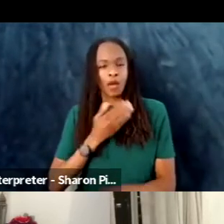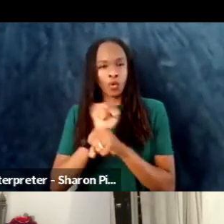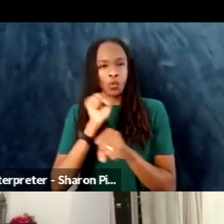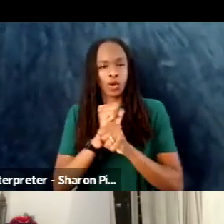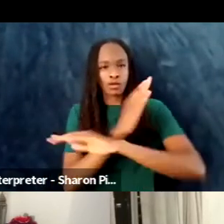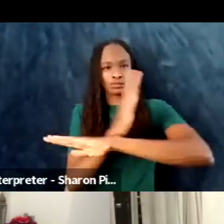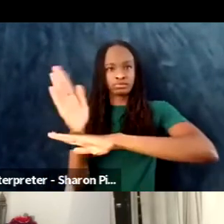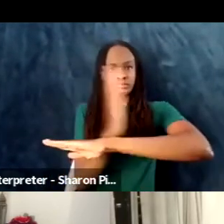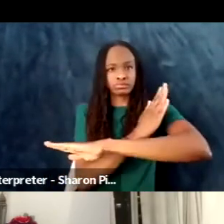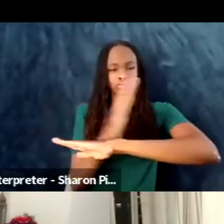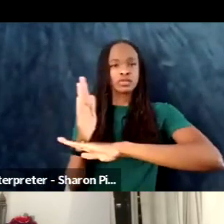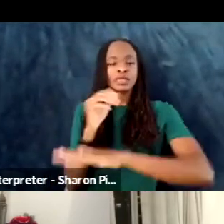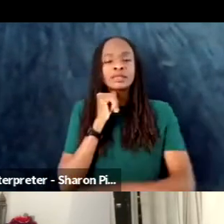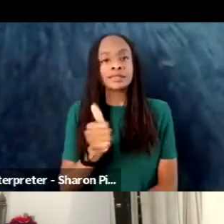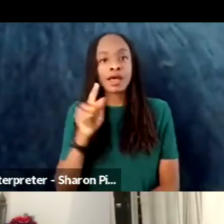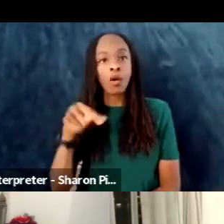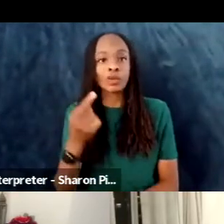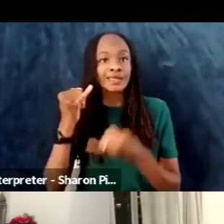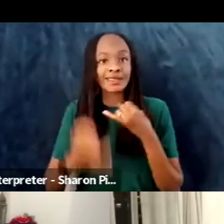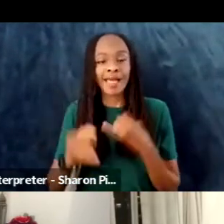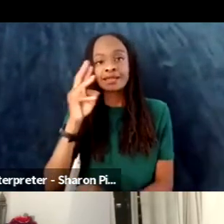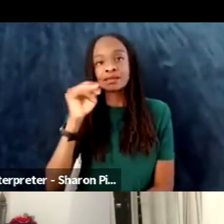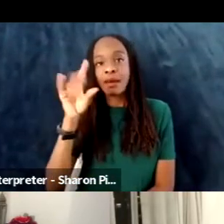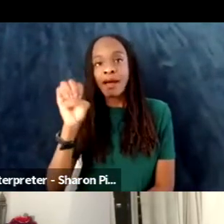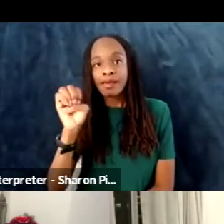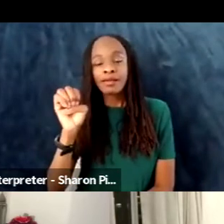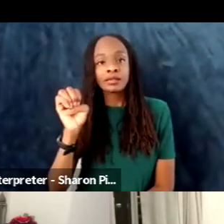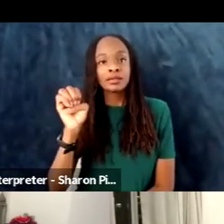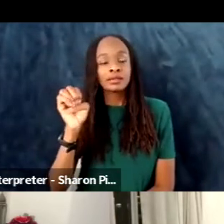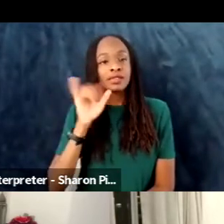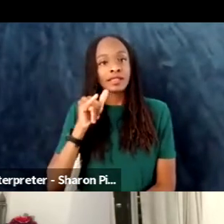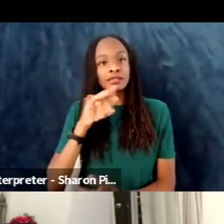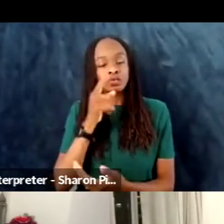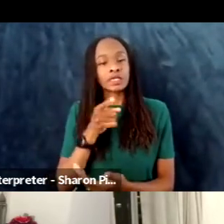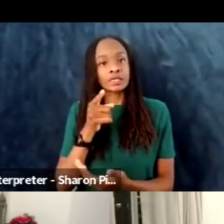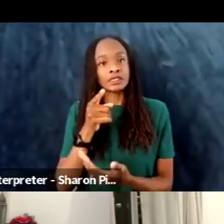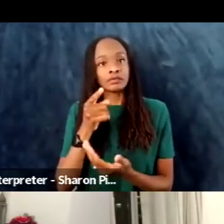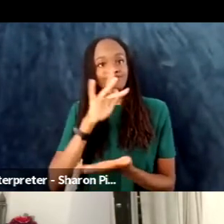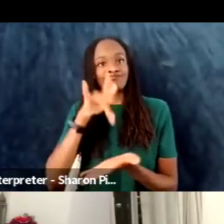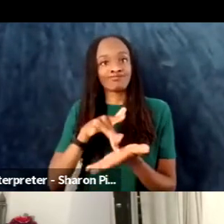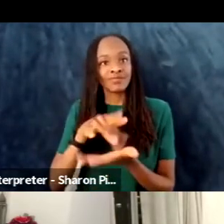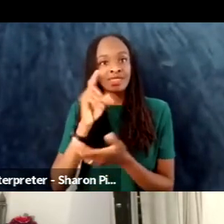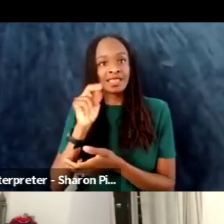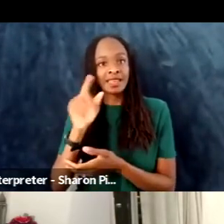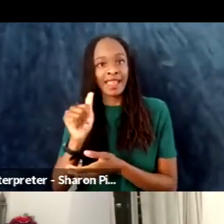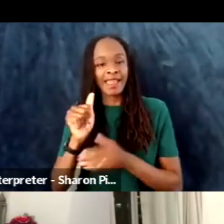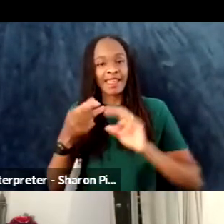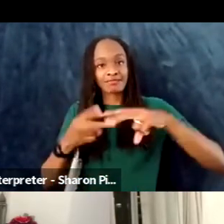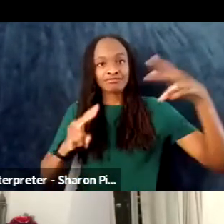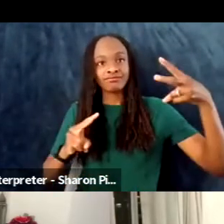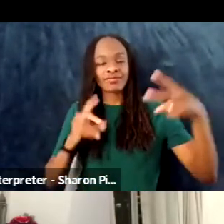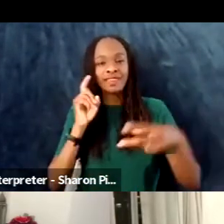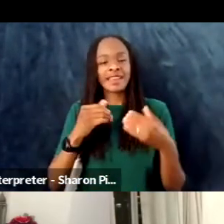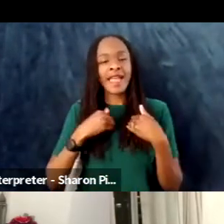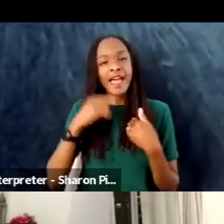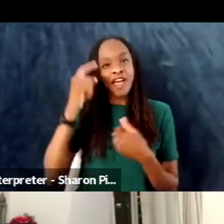spectrum. It's not just the last mile, it's the core DNA. So you need to foster psychological safety so that everyone